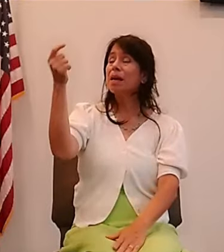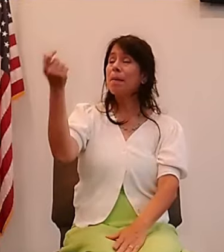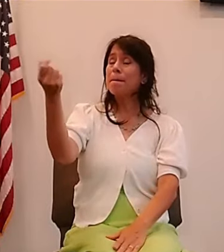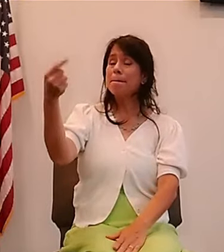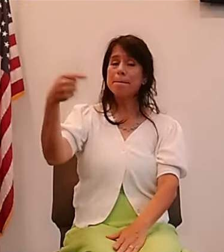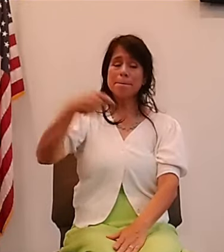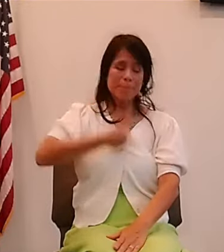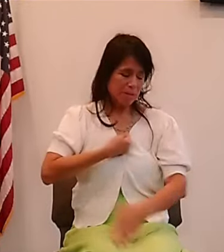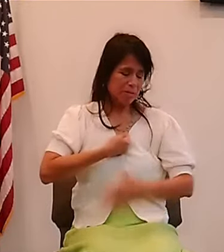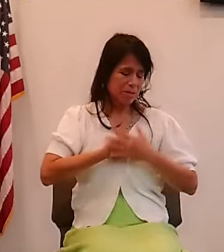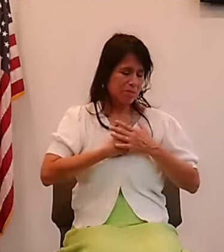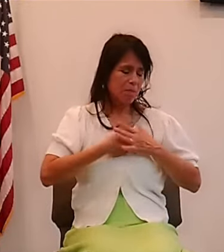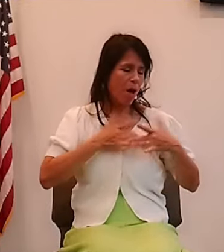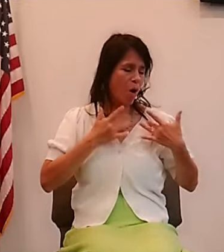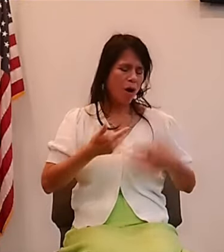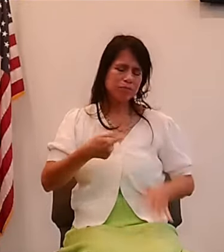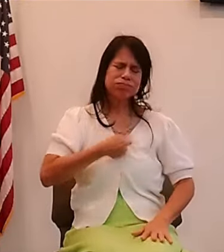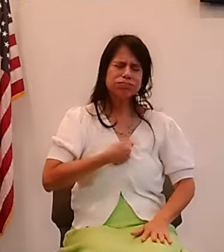his quiver."